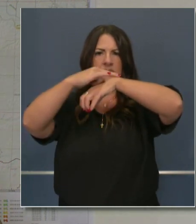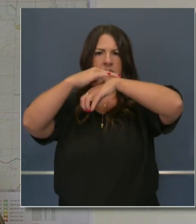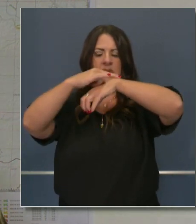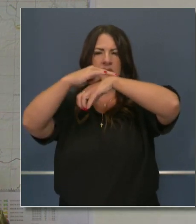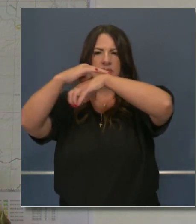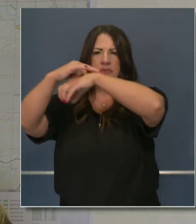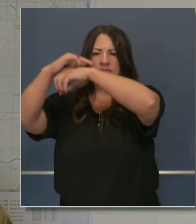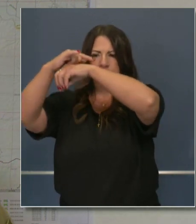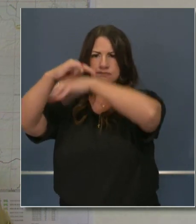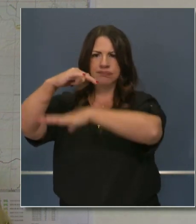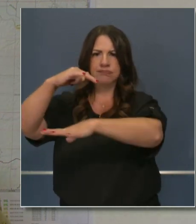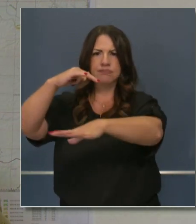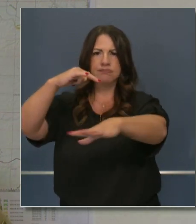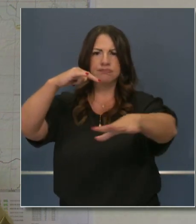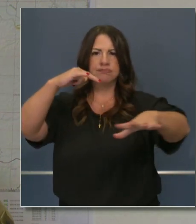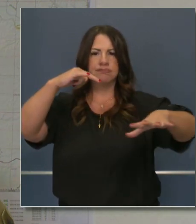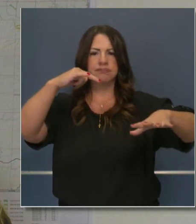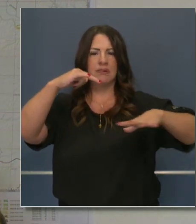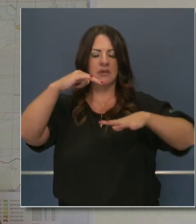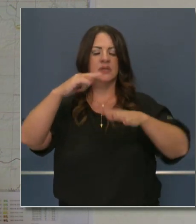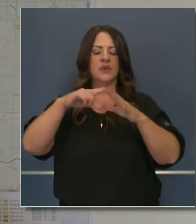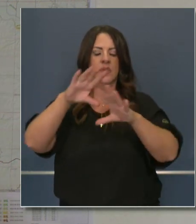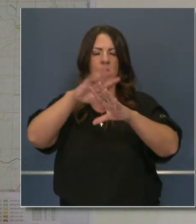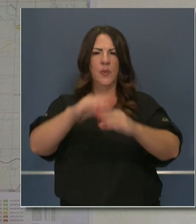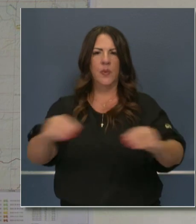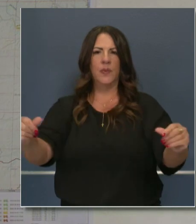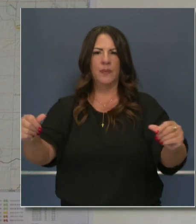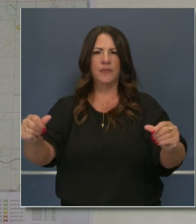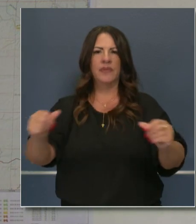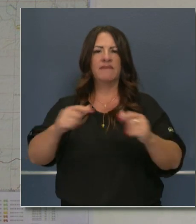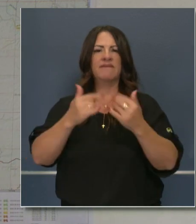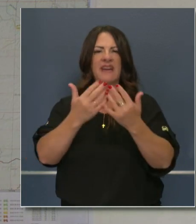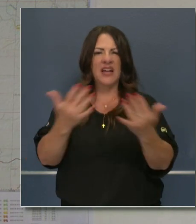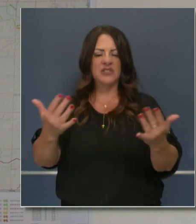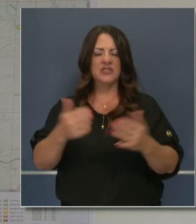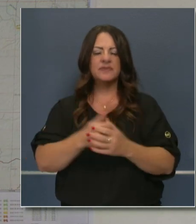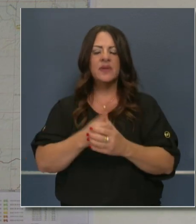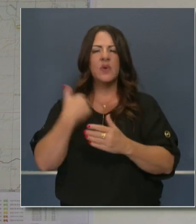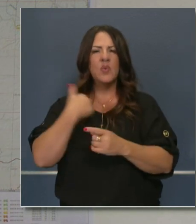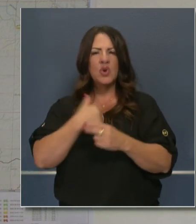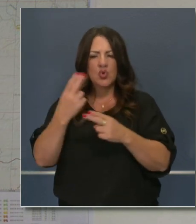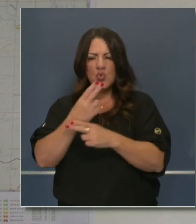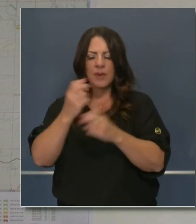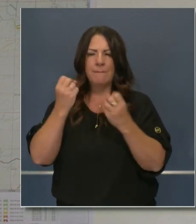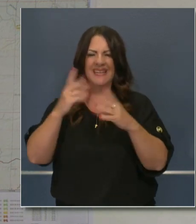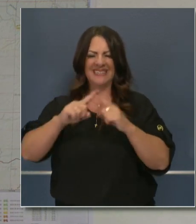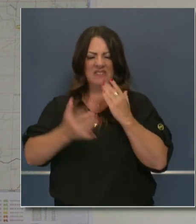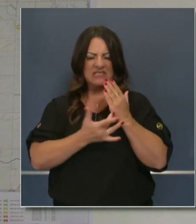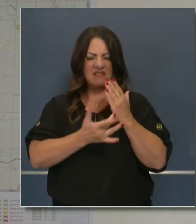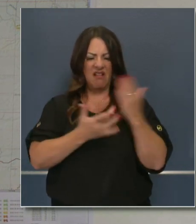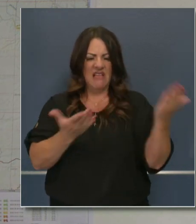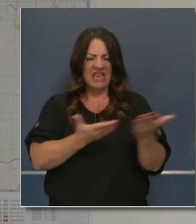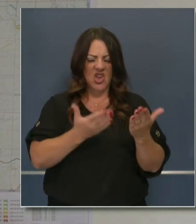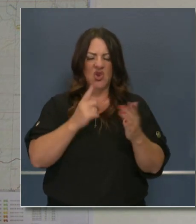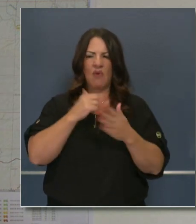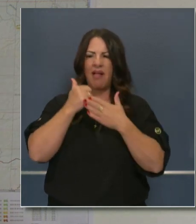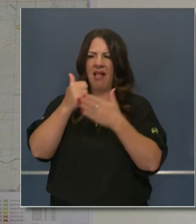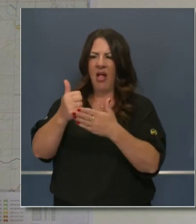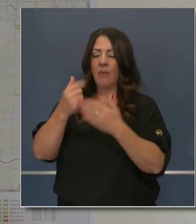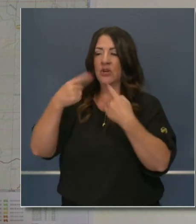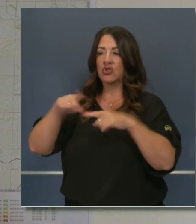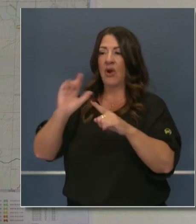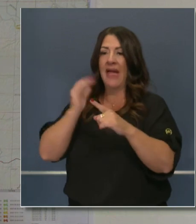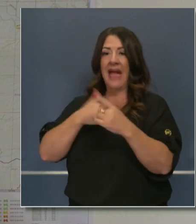also working to press the envelope with innovation, with all the new technology that we're fielding that aids us in the warfight to